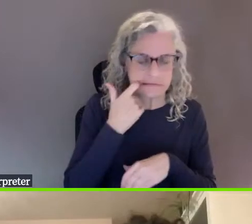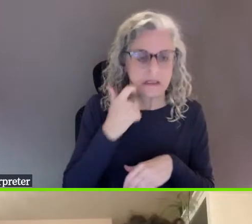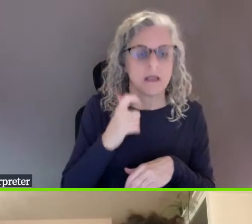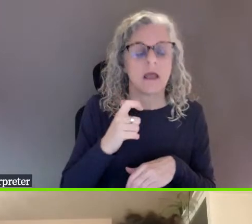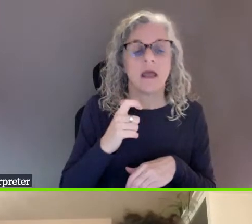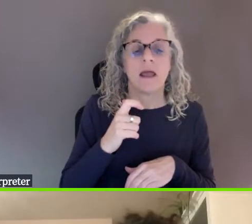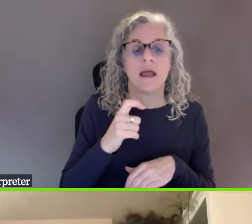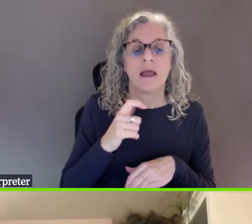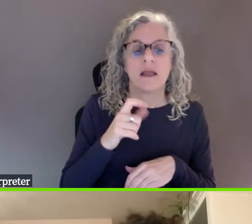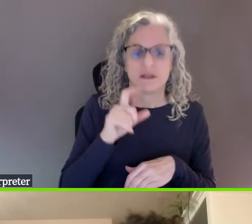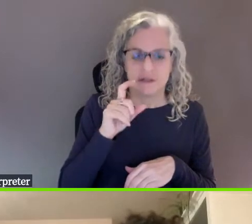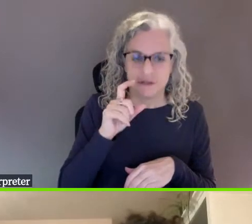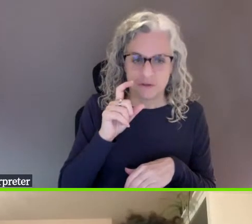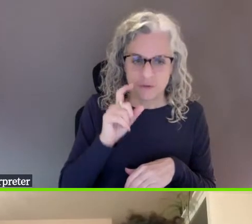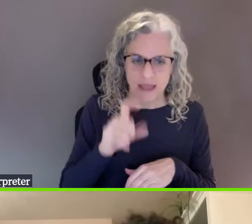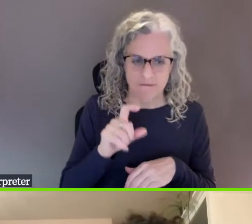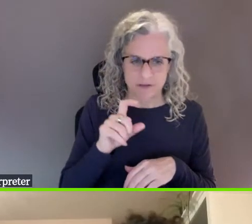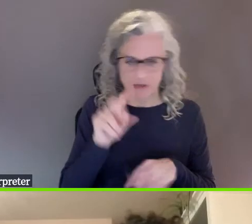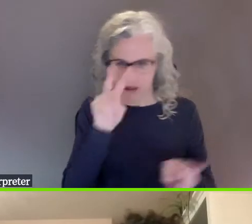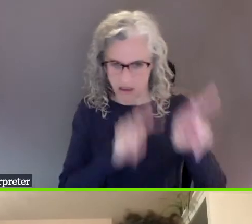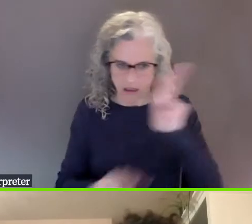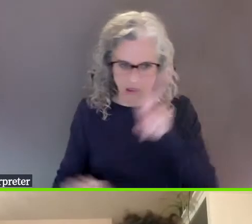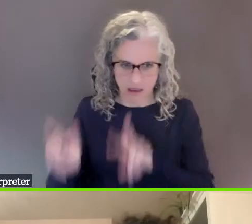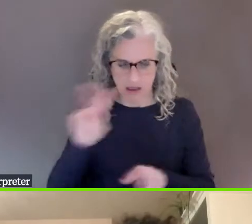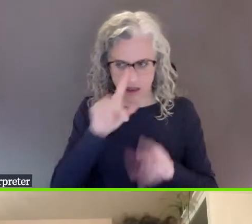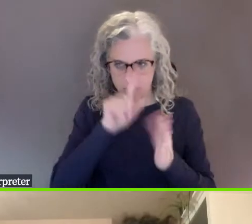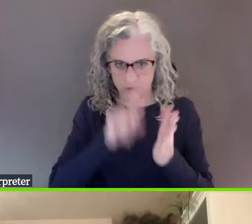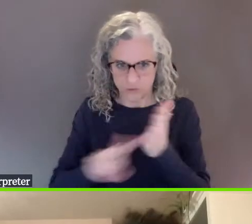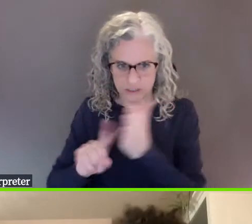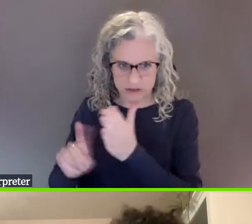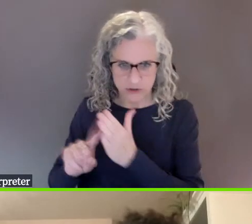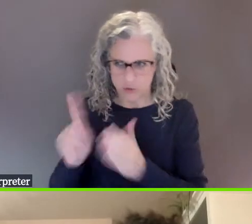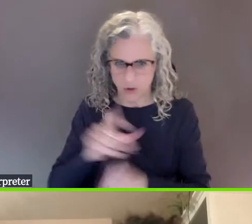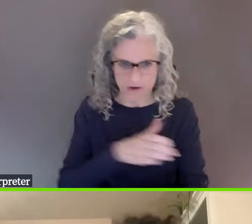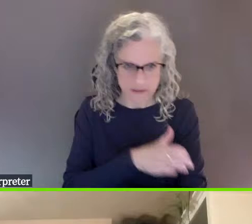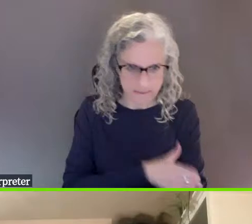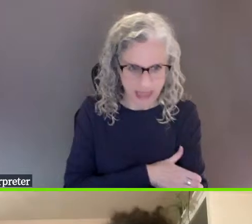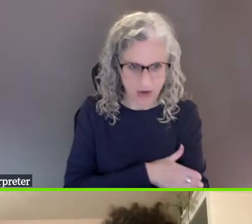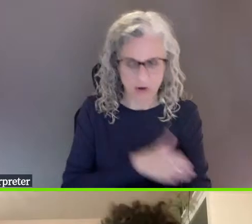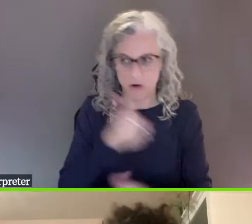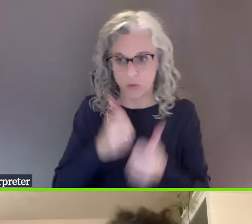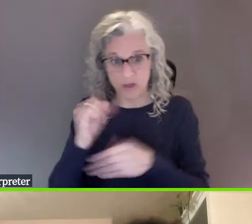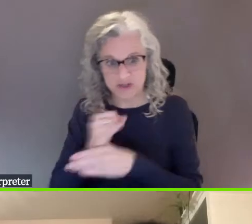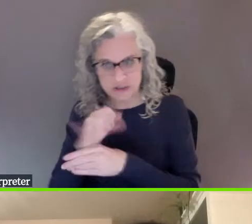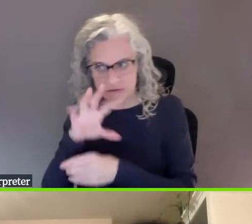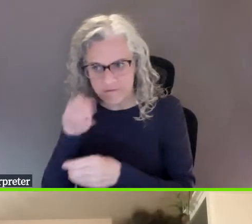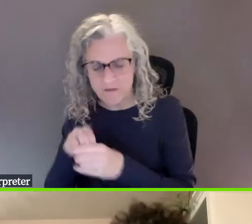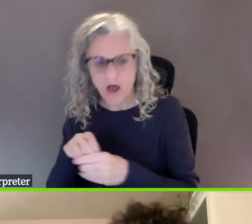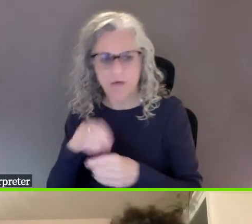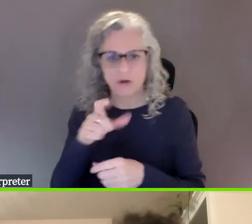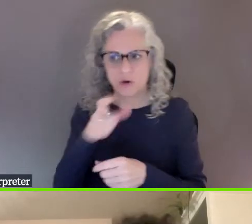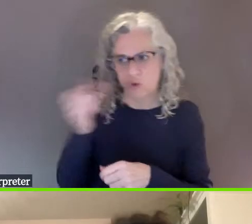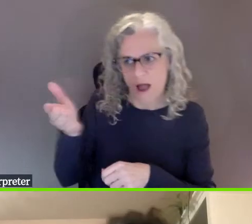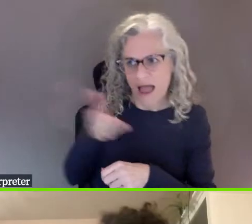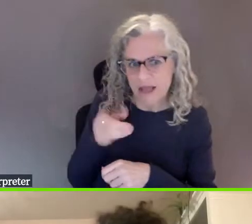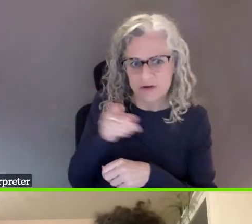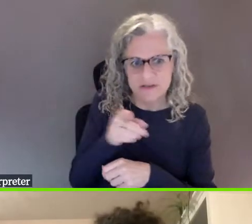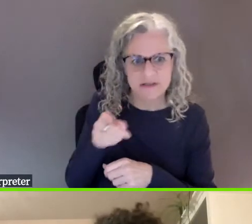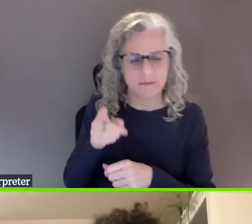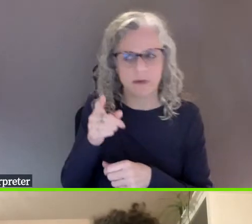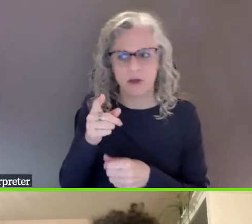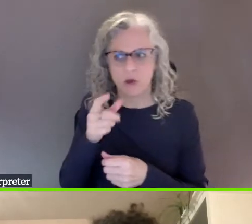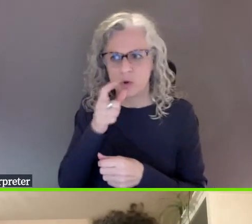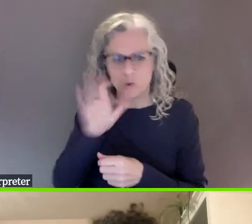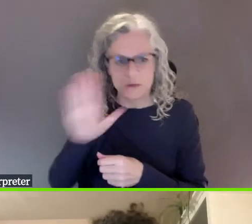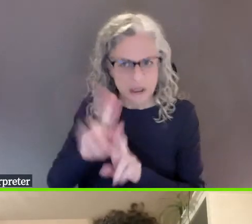going to need to power map. You're going to need to do a lot of research to figure out like which industries are involved, who employs them, what are their unions, things